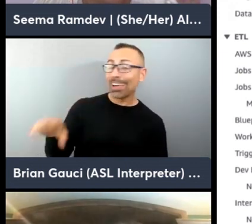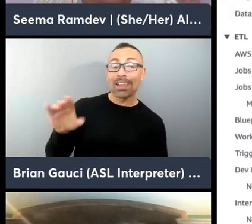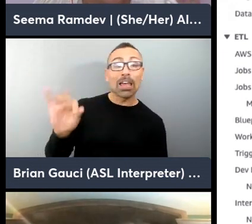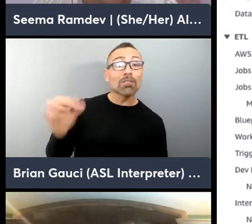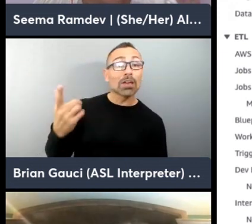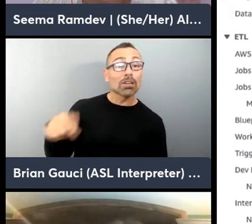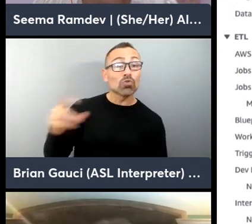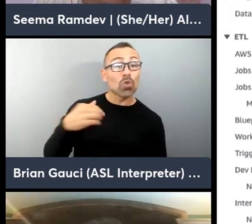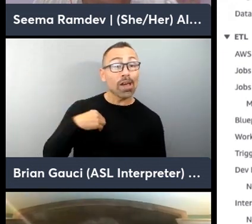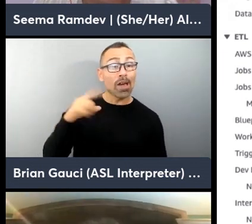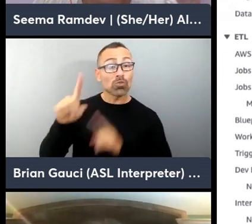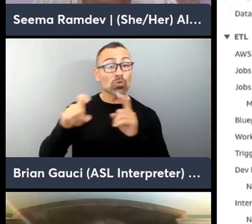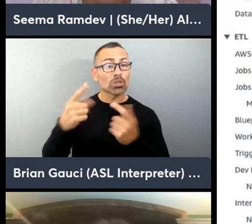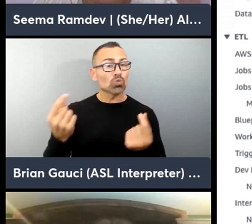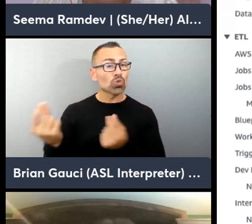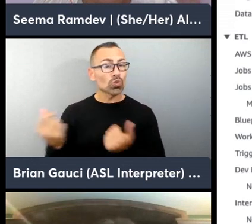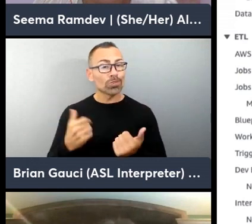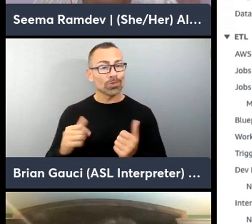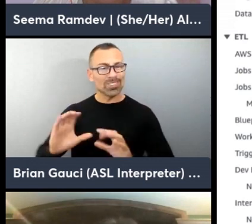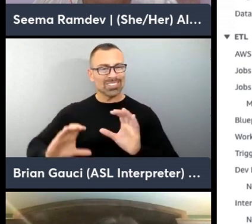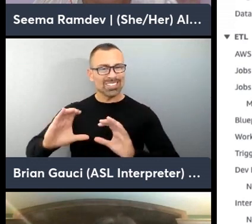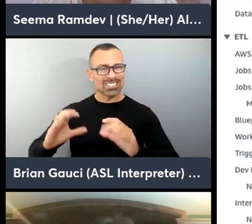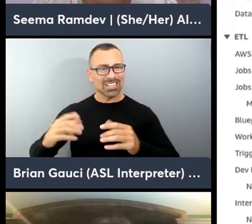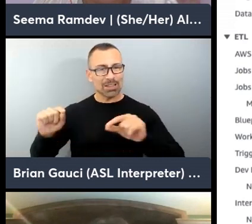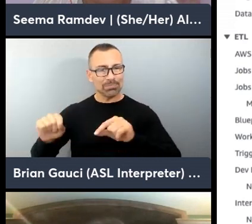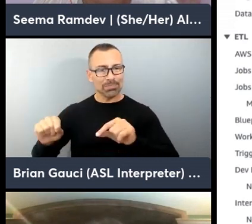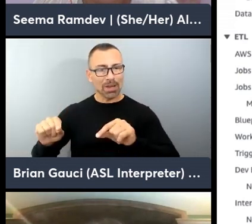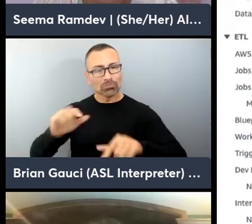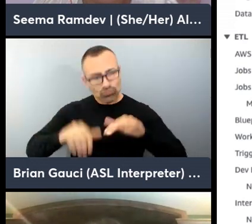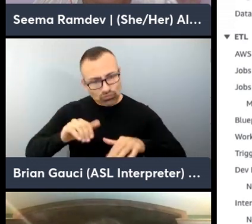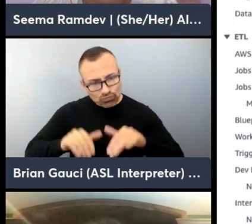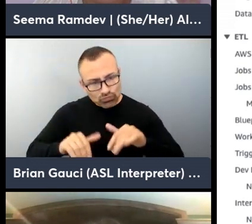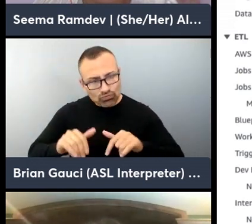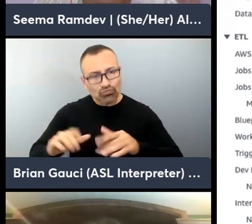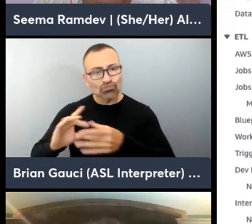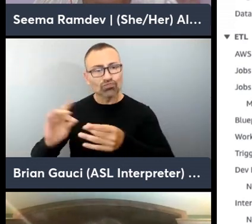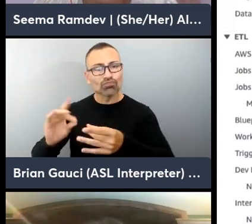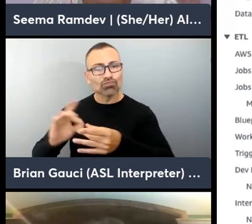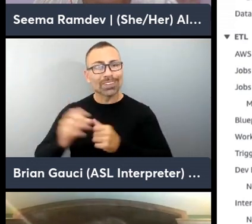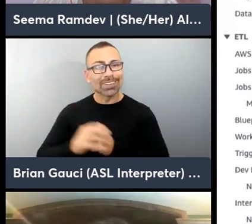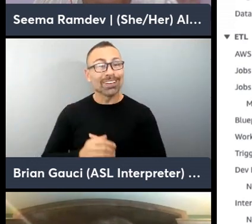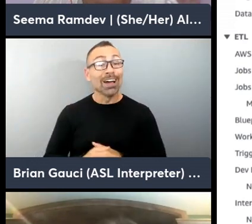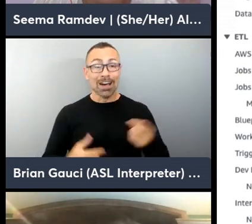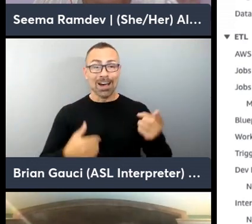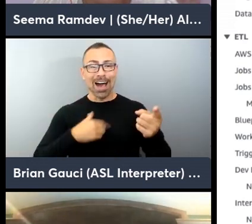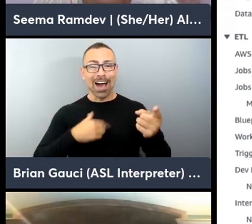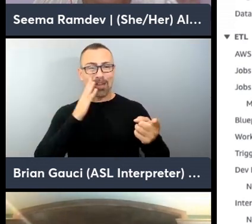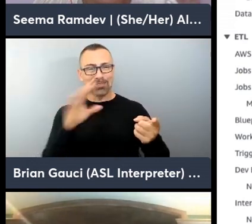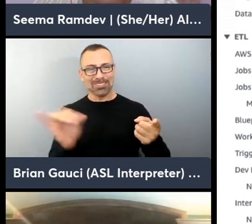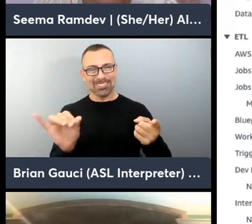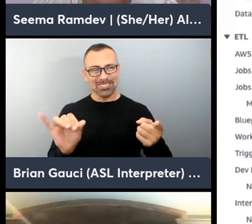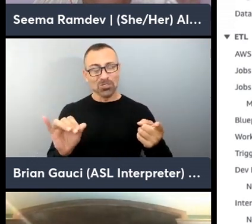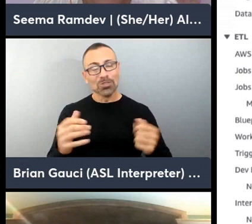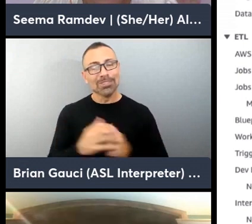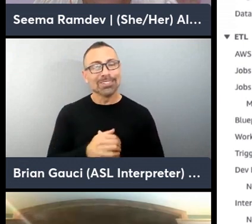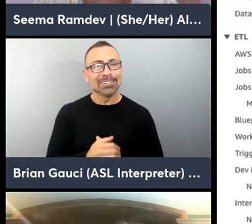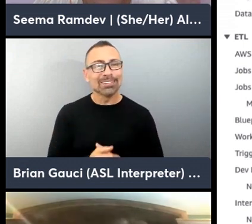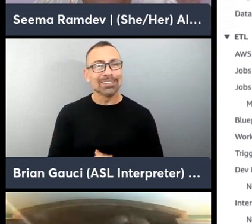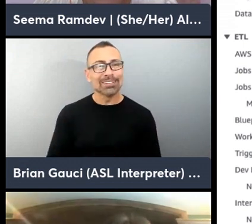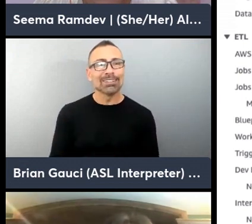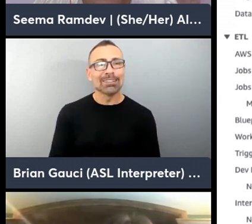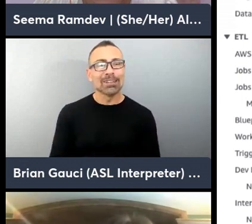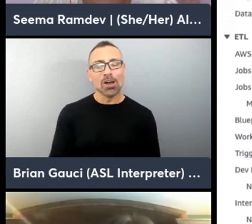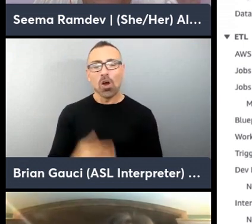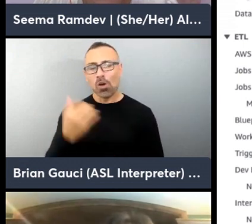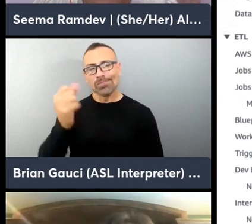has questions, type them in the chat. We do have people who are watching. And you know what? I'm going to go ahead and type in the chat as well. Let me do that. Give me a